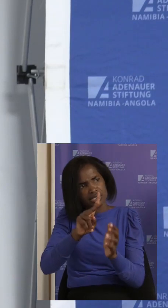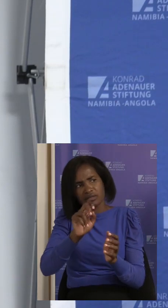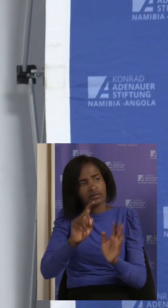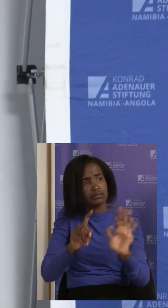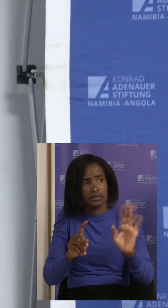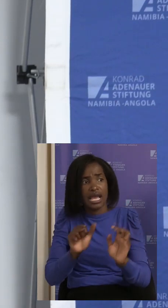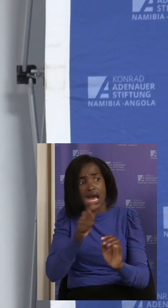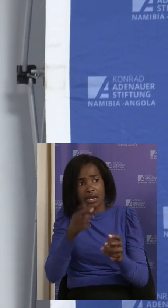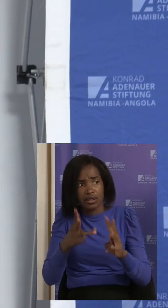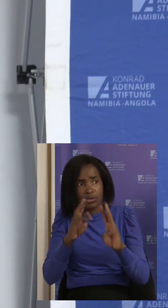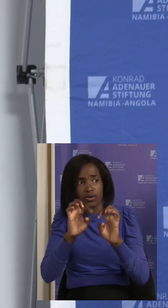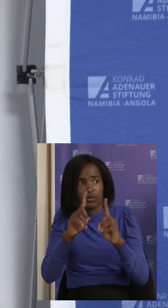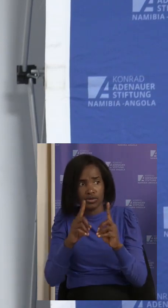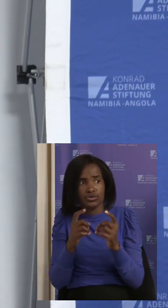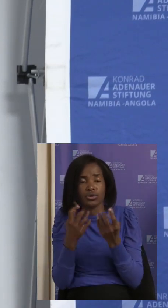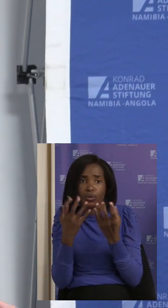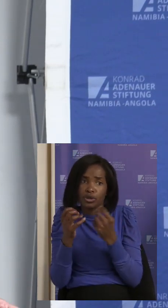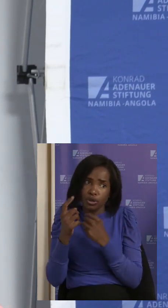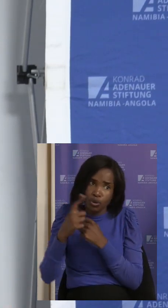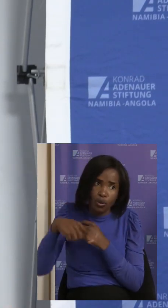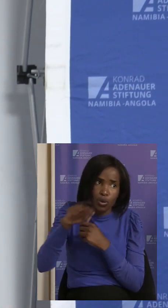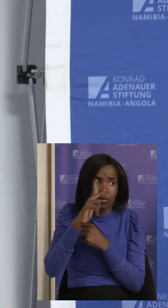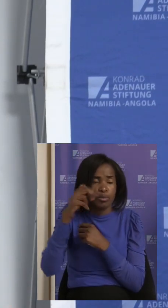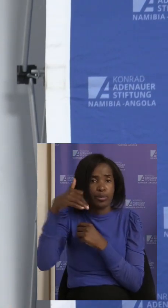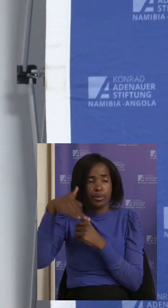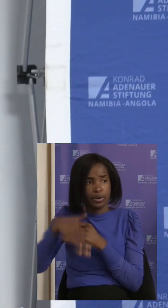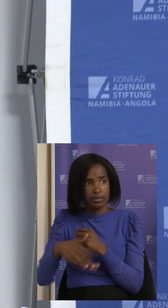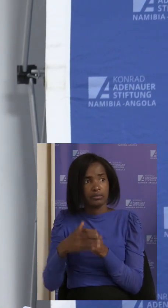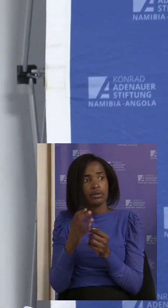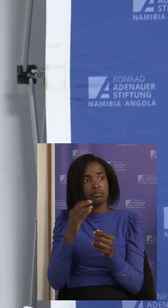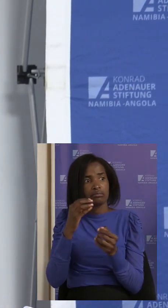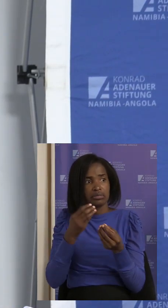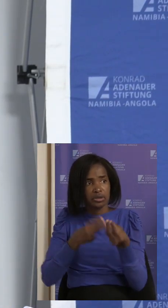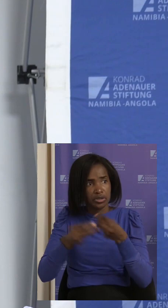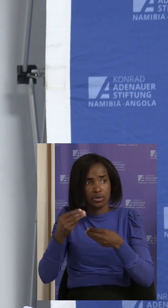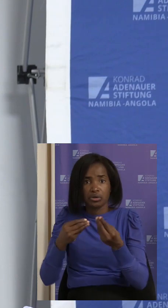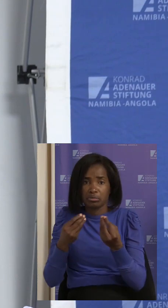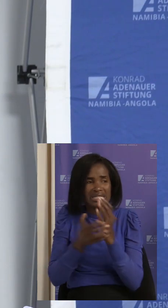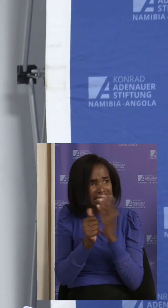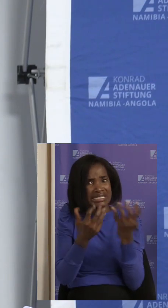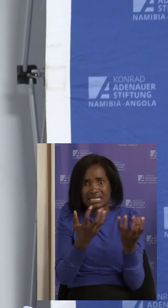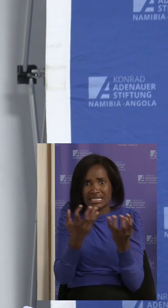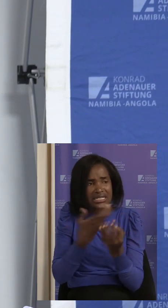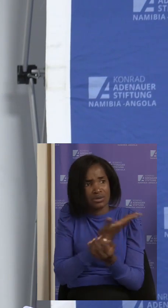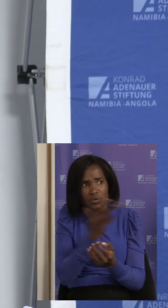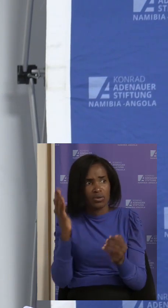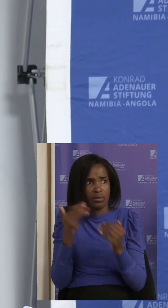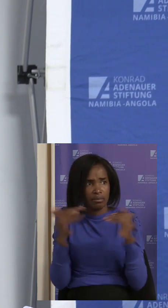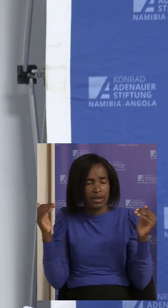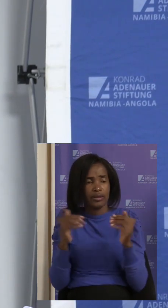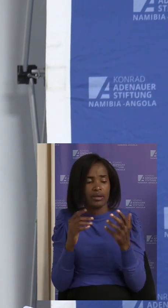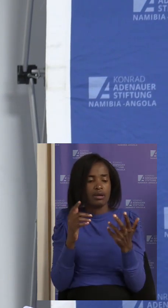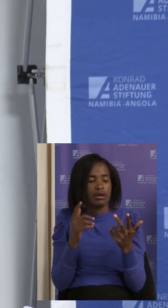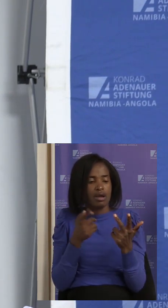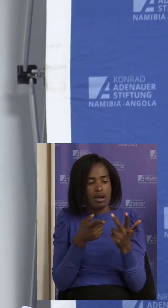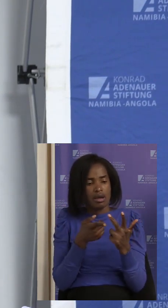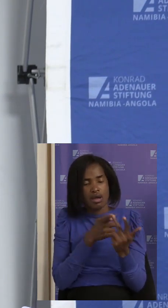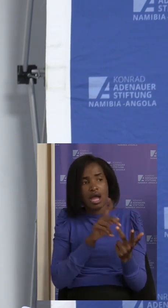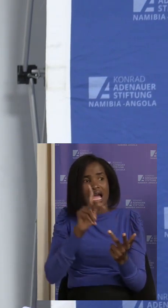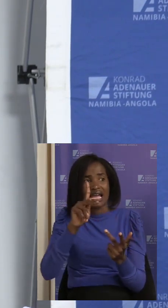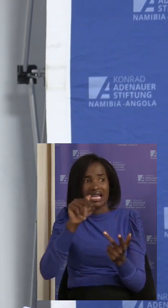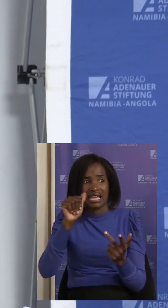education, and we need all the Namibians in the economy. So, yeah, as we, Konrad